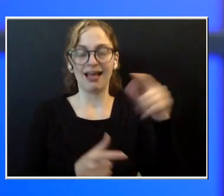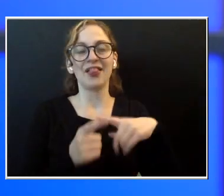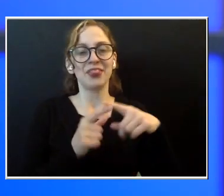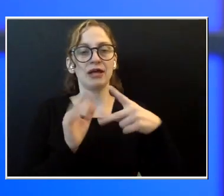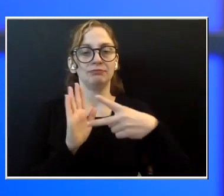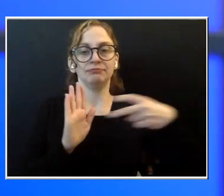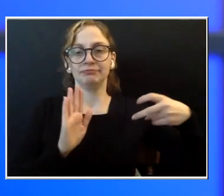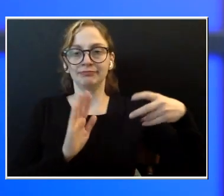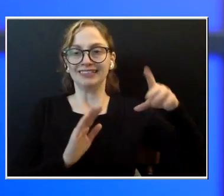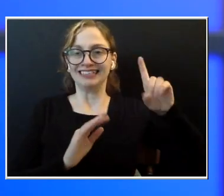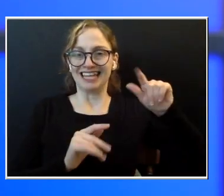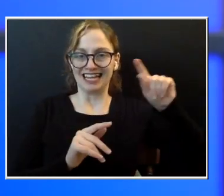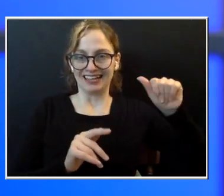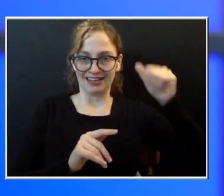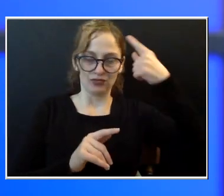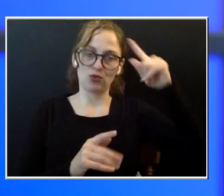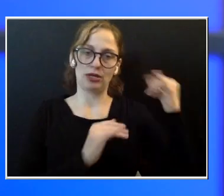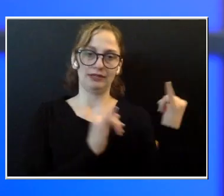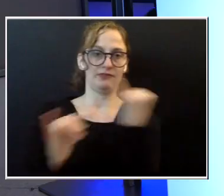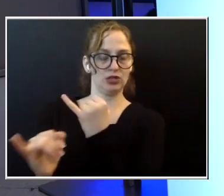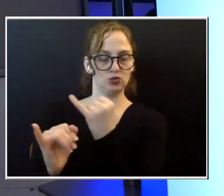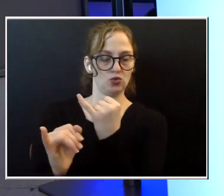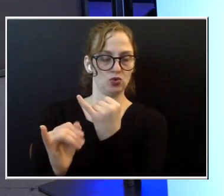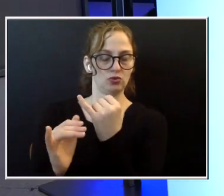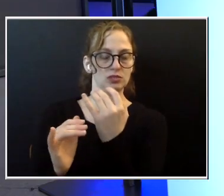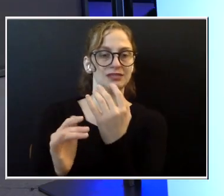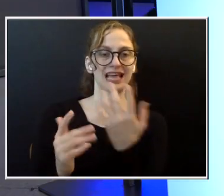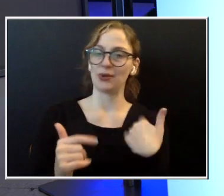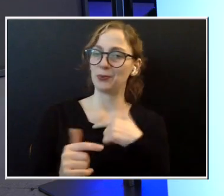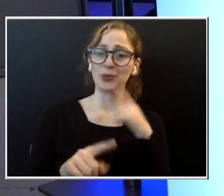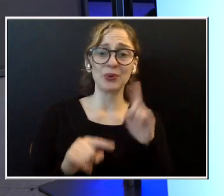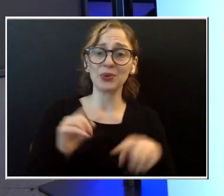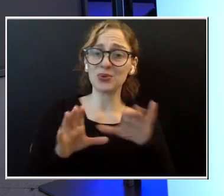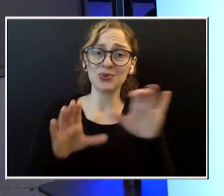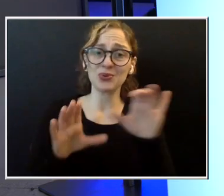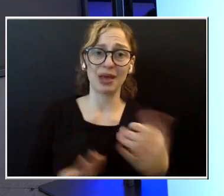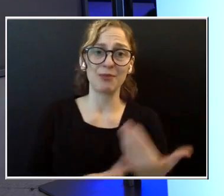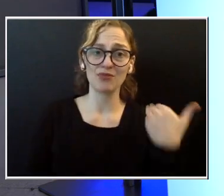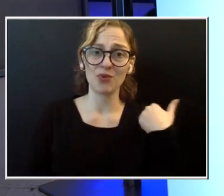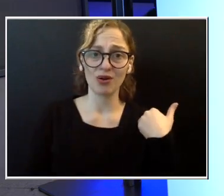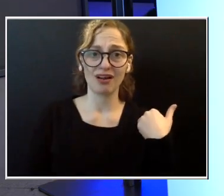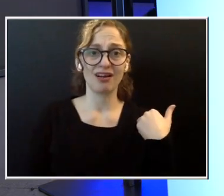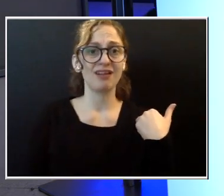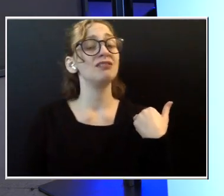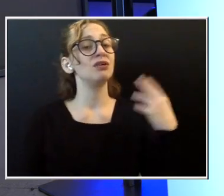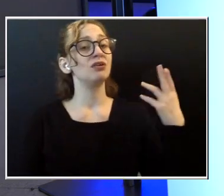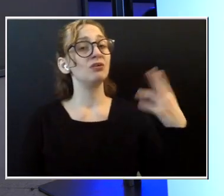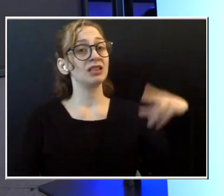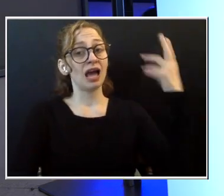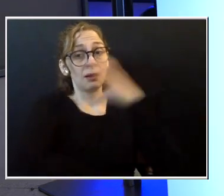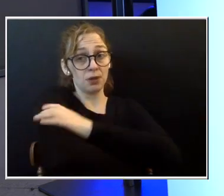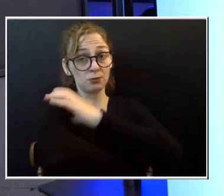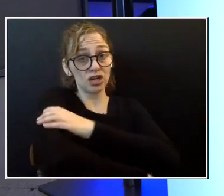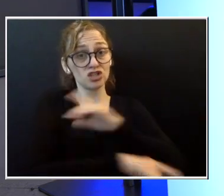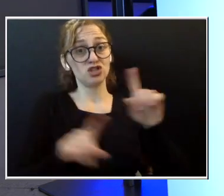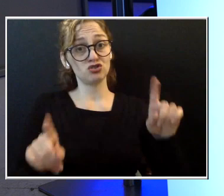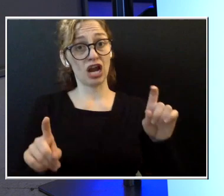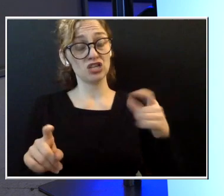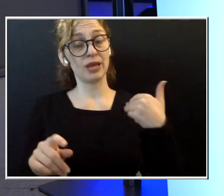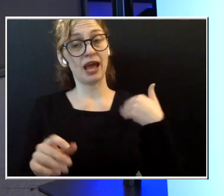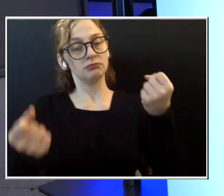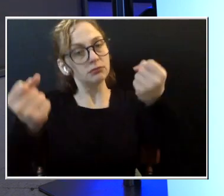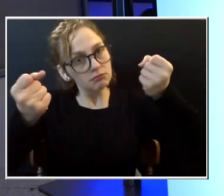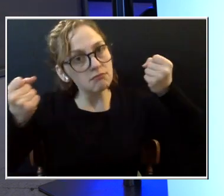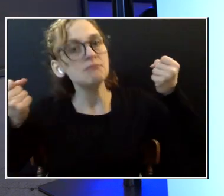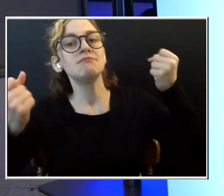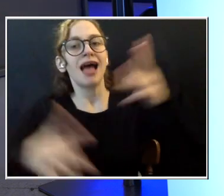were not able to do before. I mean, it's pretty amazing. You think about the blood pressure, the hypertension trials. You have this huge group of patients, and everybody, do